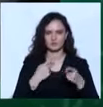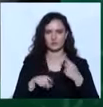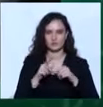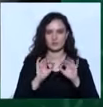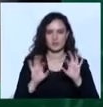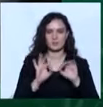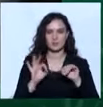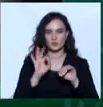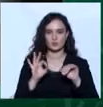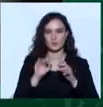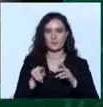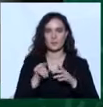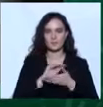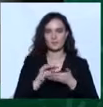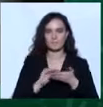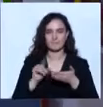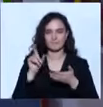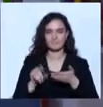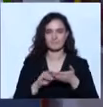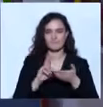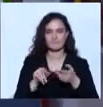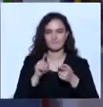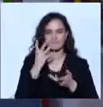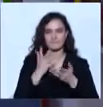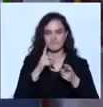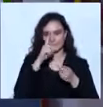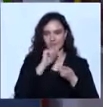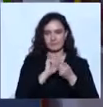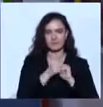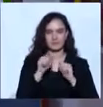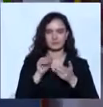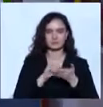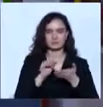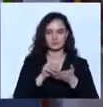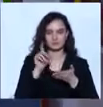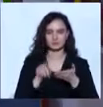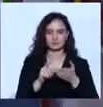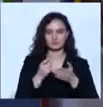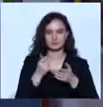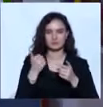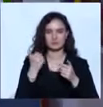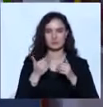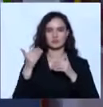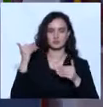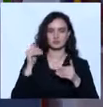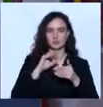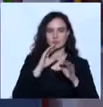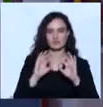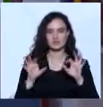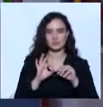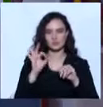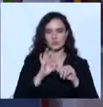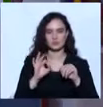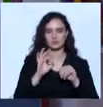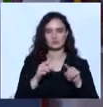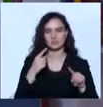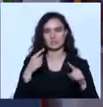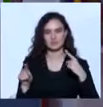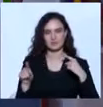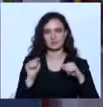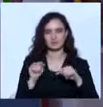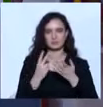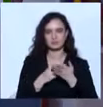talk about the author. And you might remember this author from a few weeks ago when we talked about another one